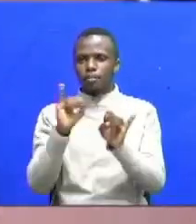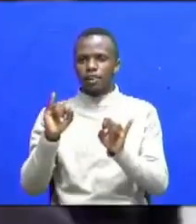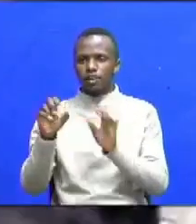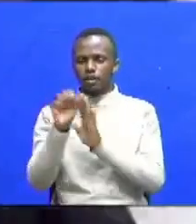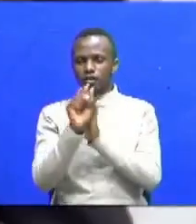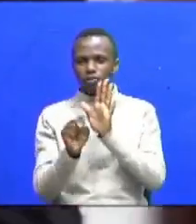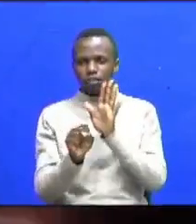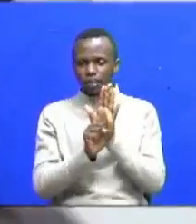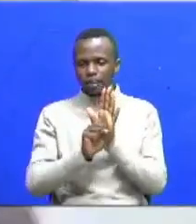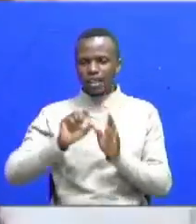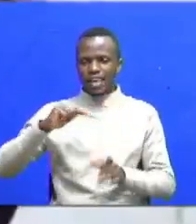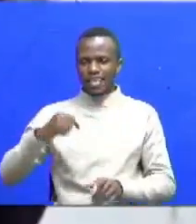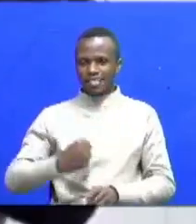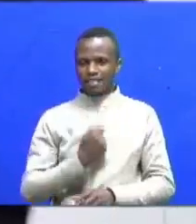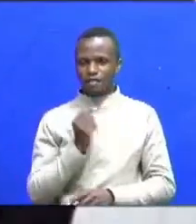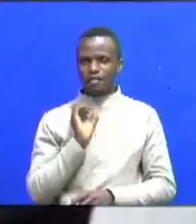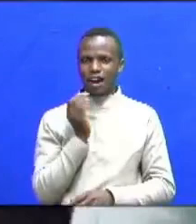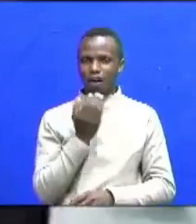organs.